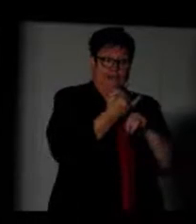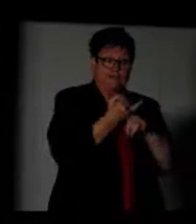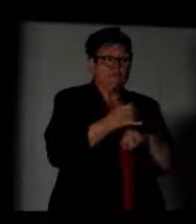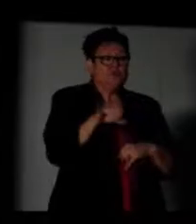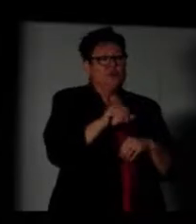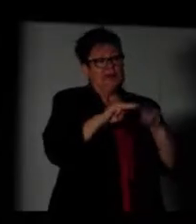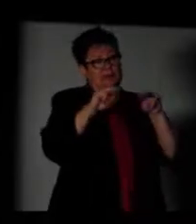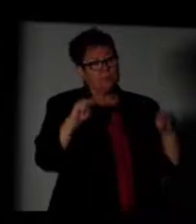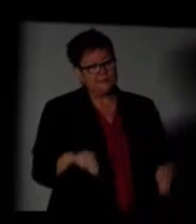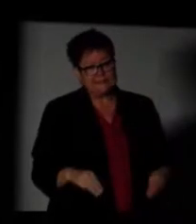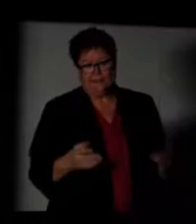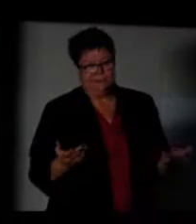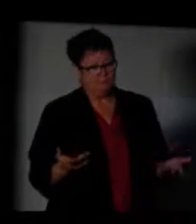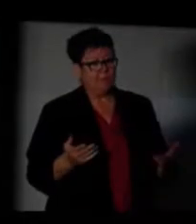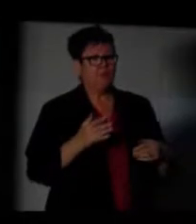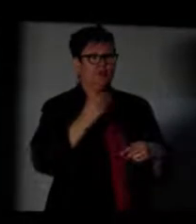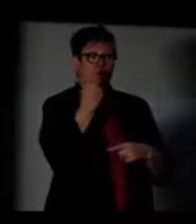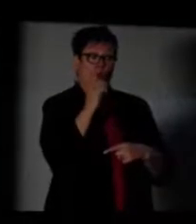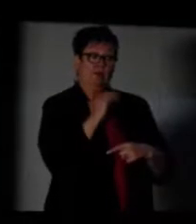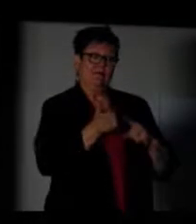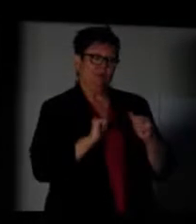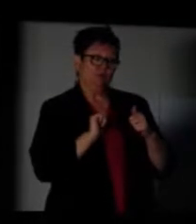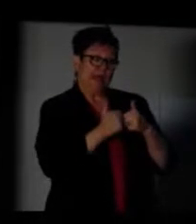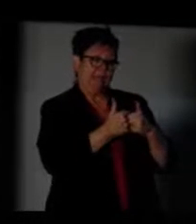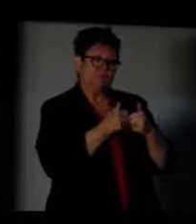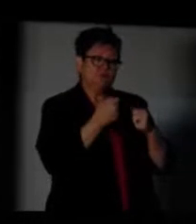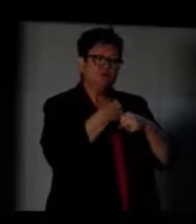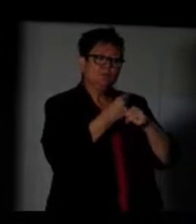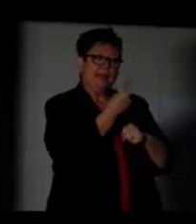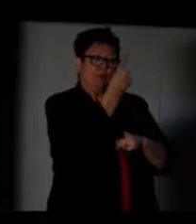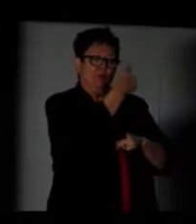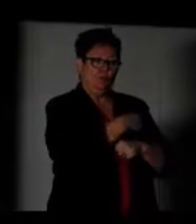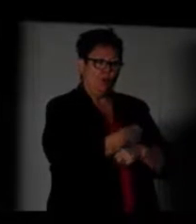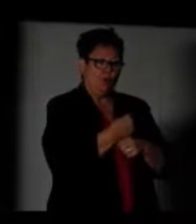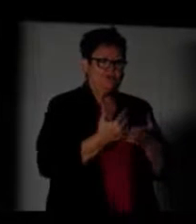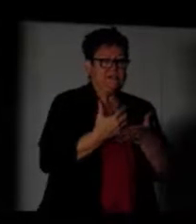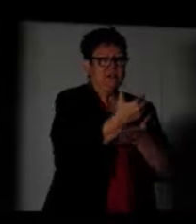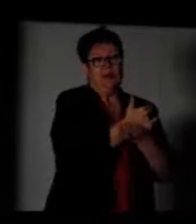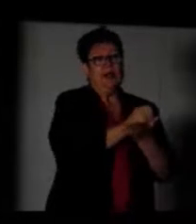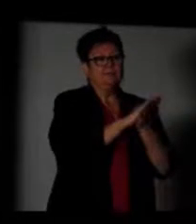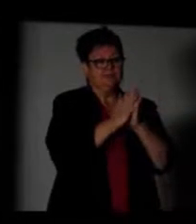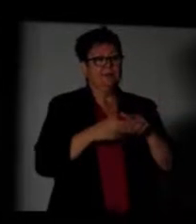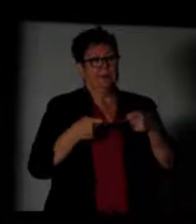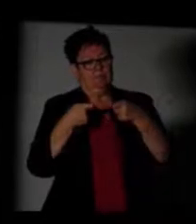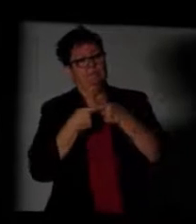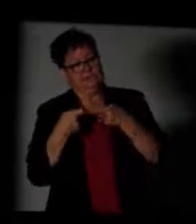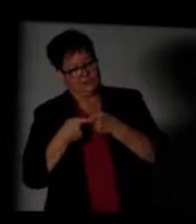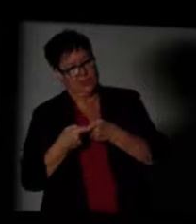So one of our tasks is to make these sorts of collections